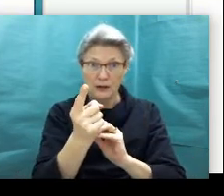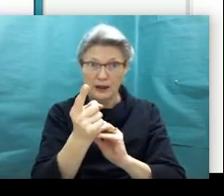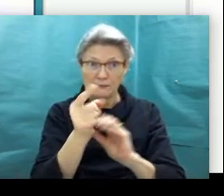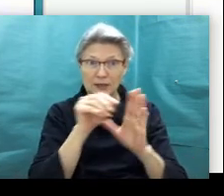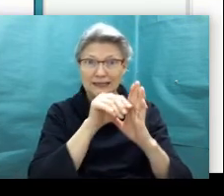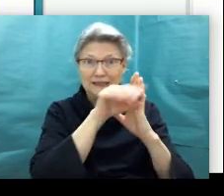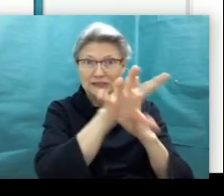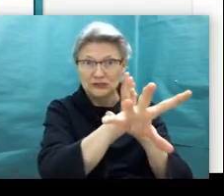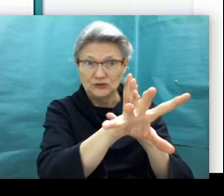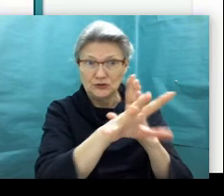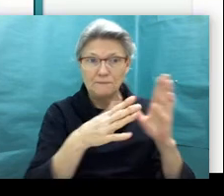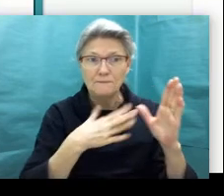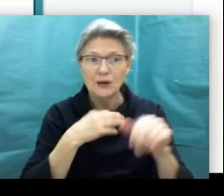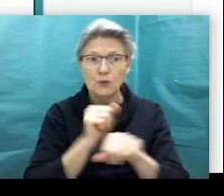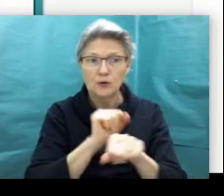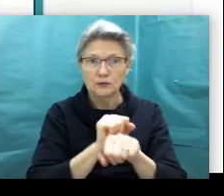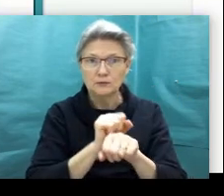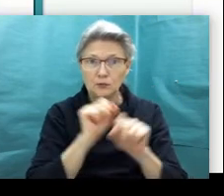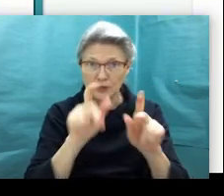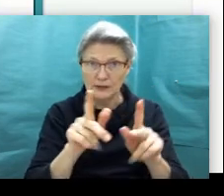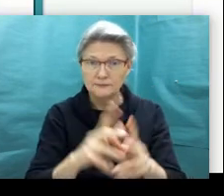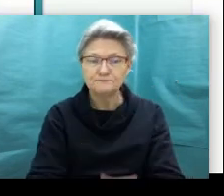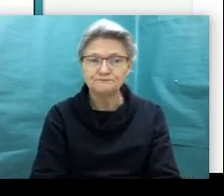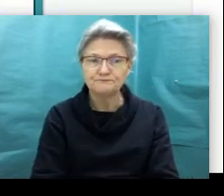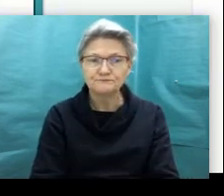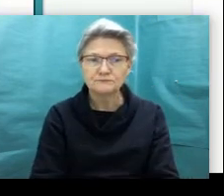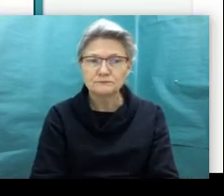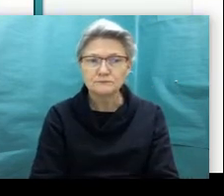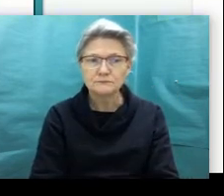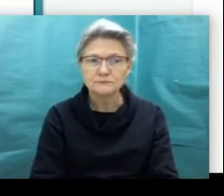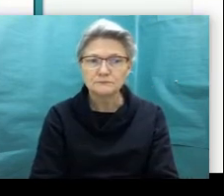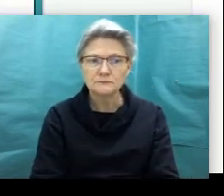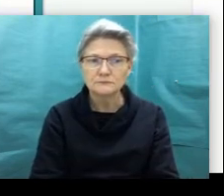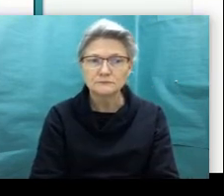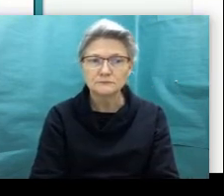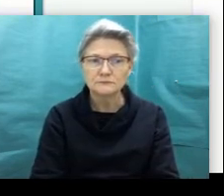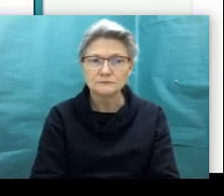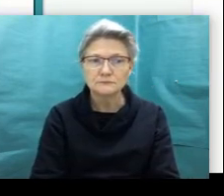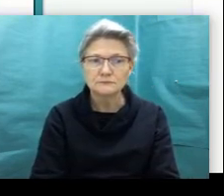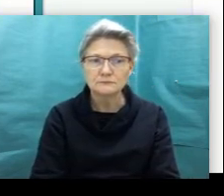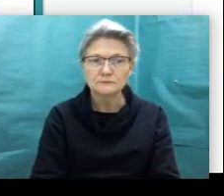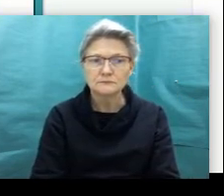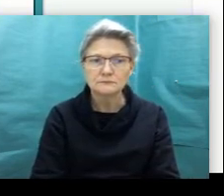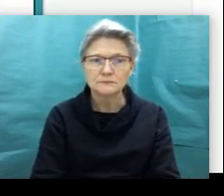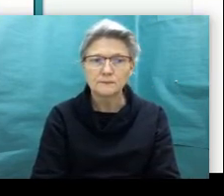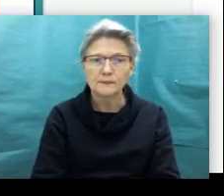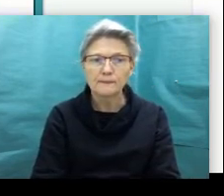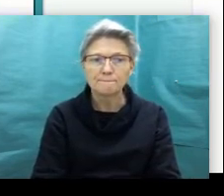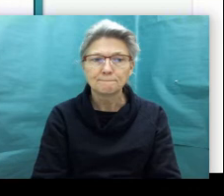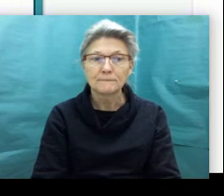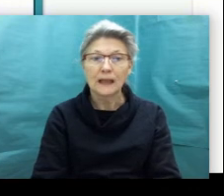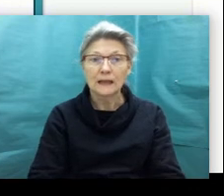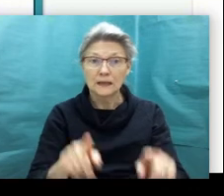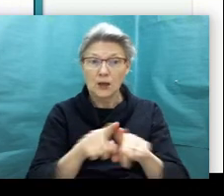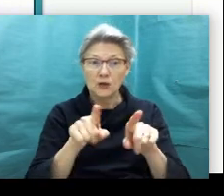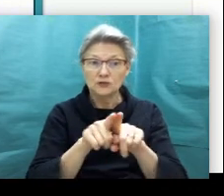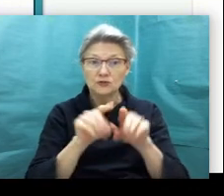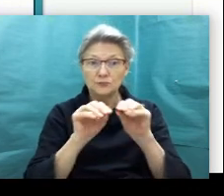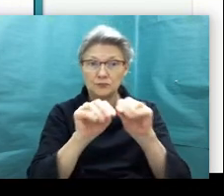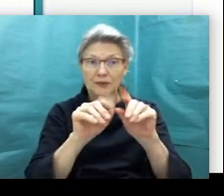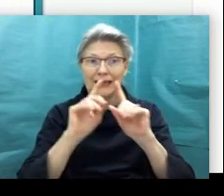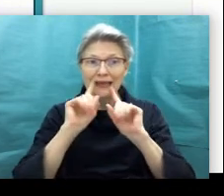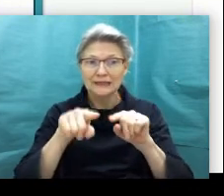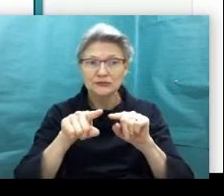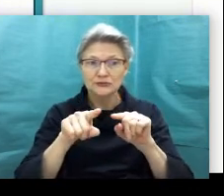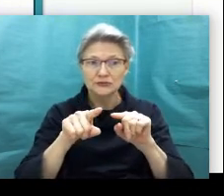to insert my work right in here. Okay? Oops, got rid of the number there. I could also put my answer.